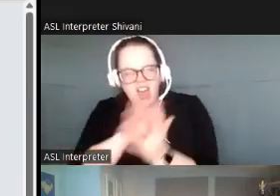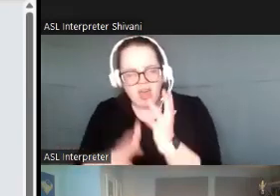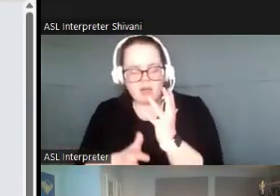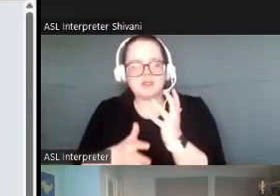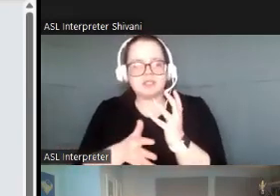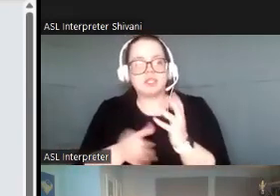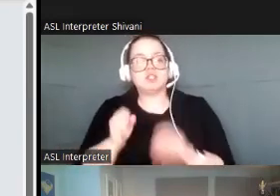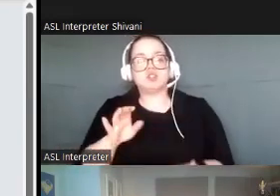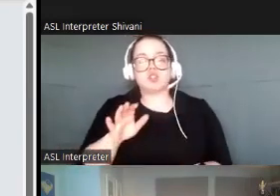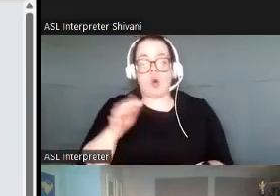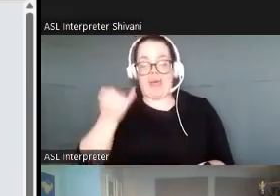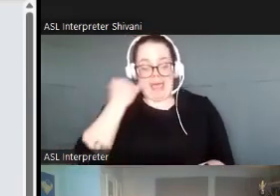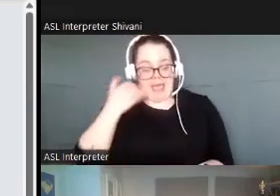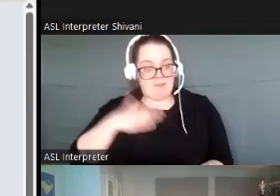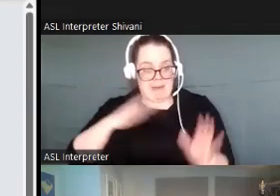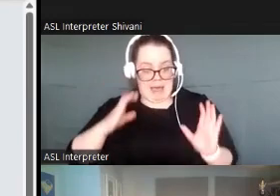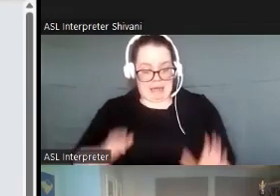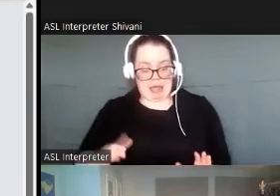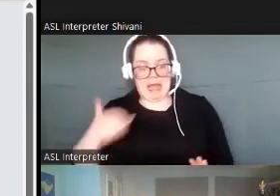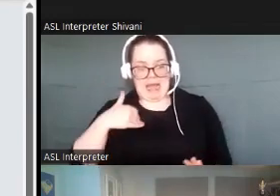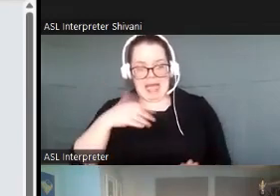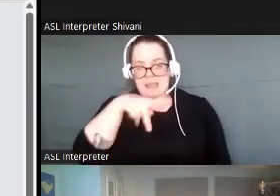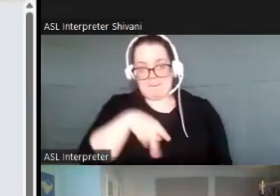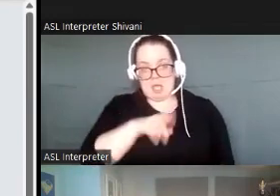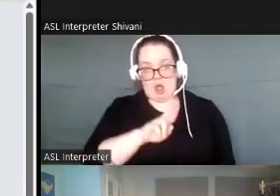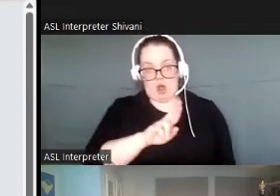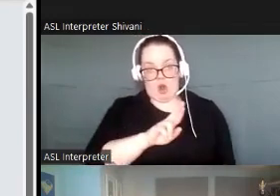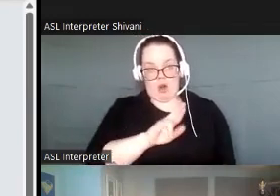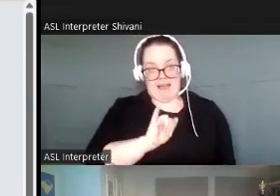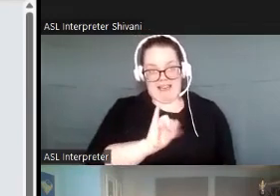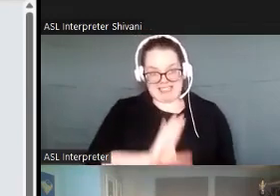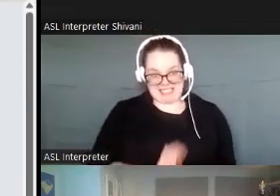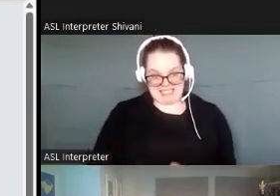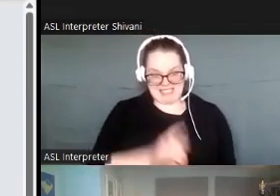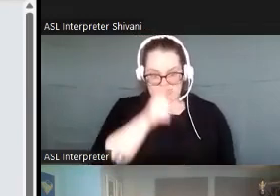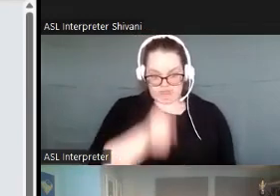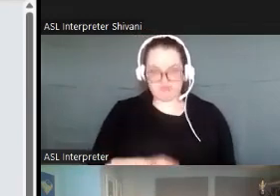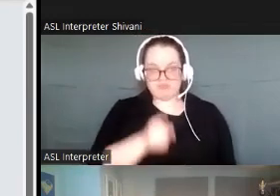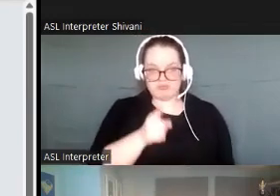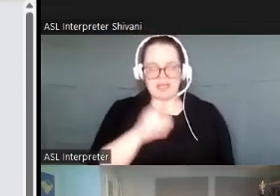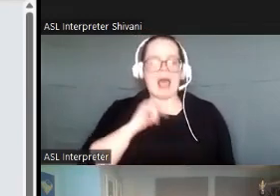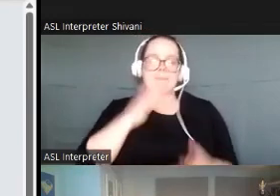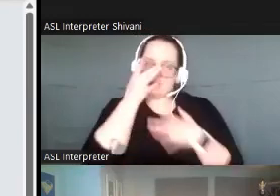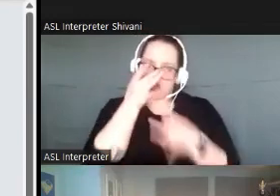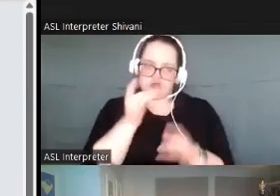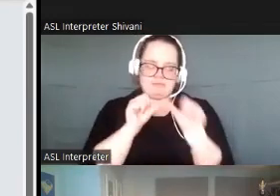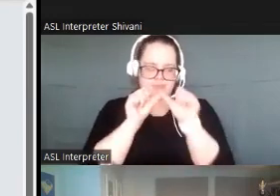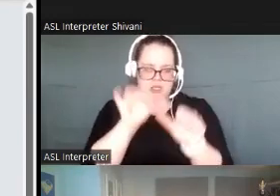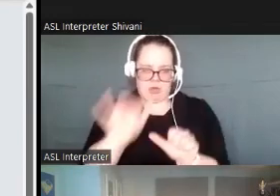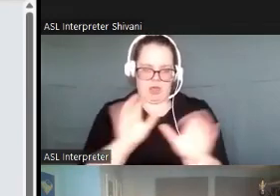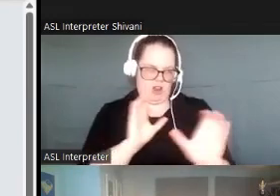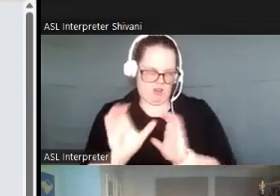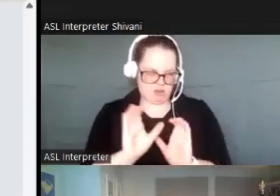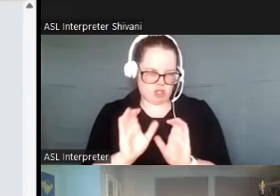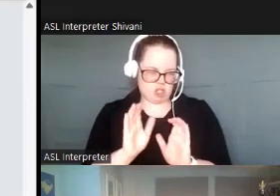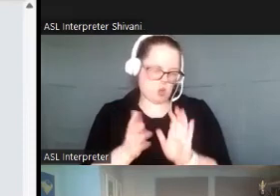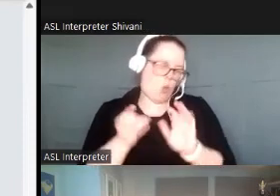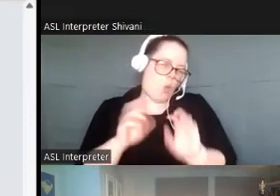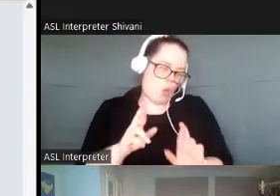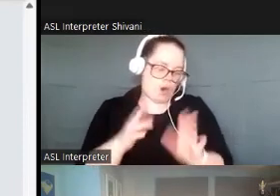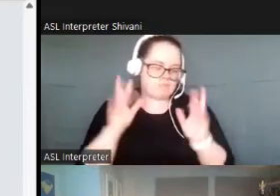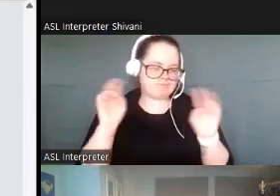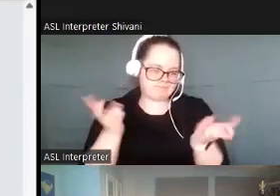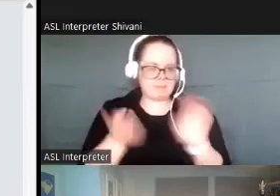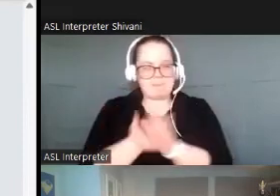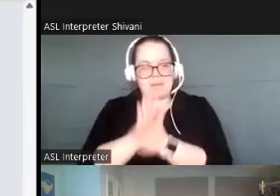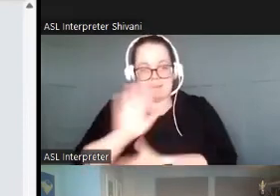call price, then I'm very interested in continuing the conversation. And then after that is, what